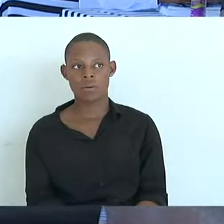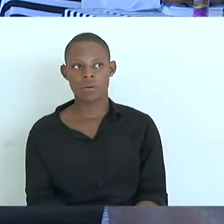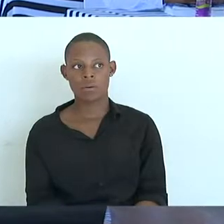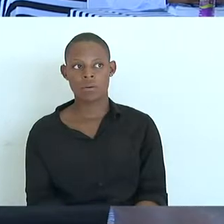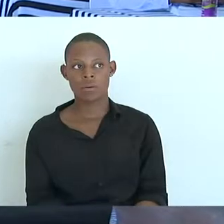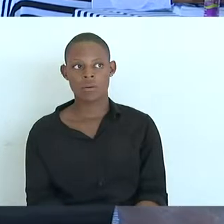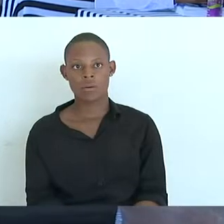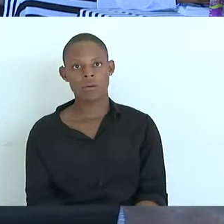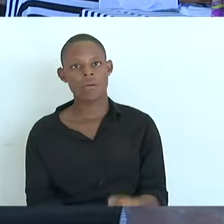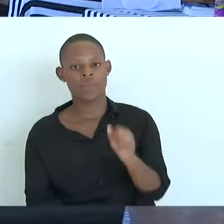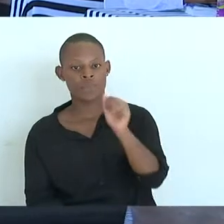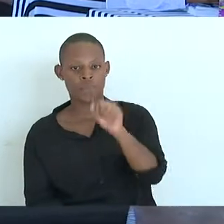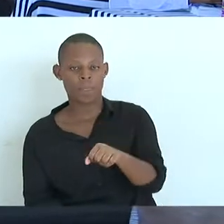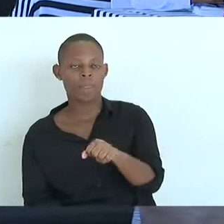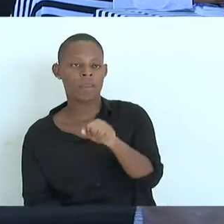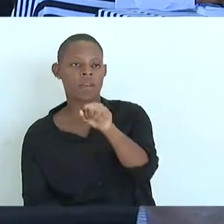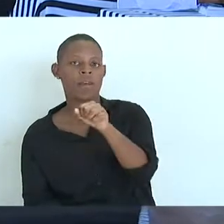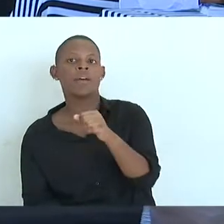Ngicela ukubingelela.